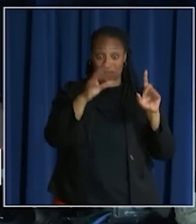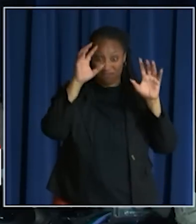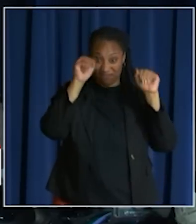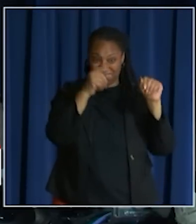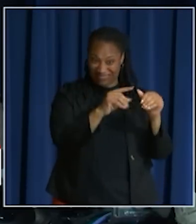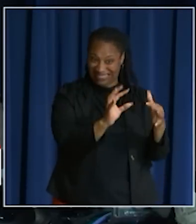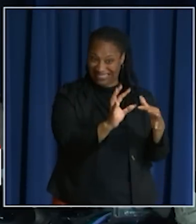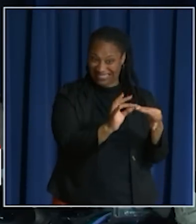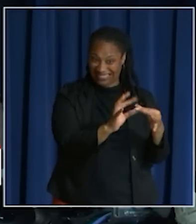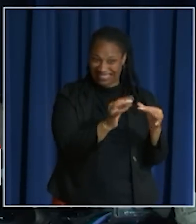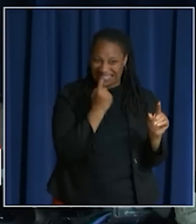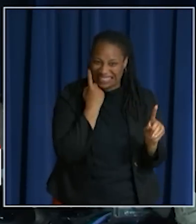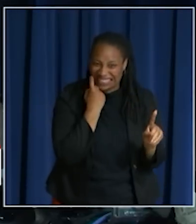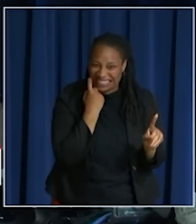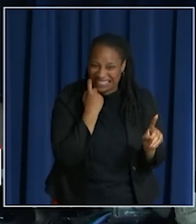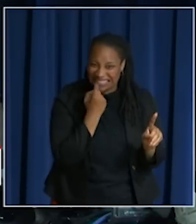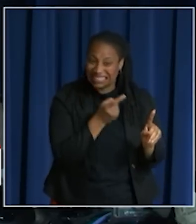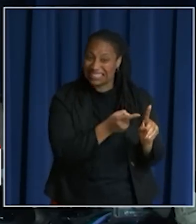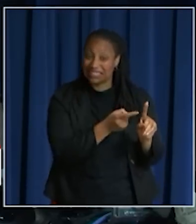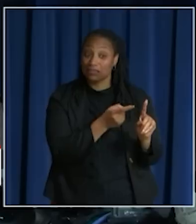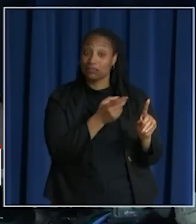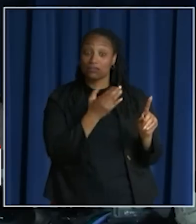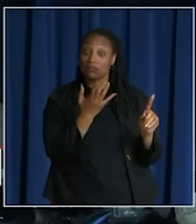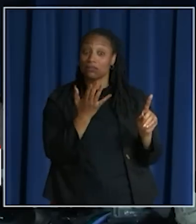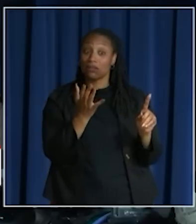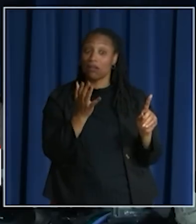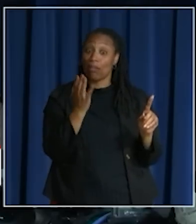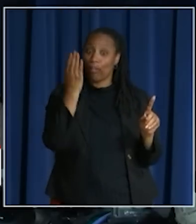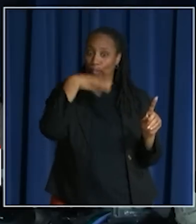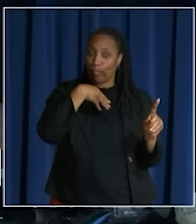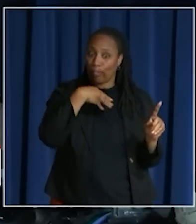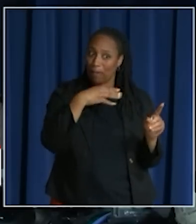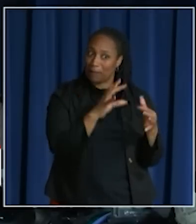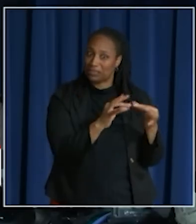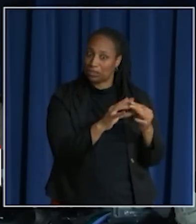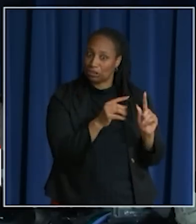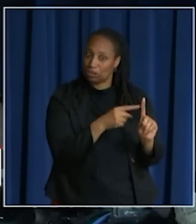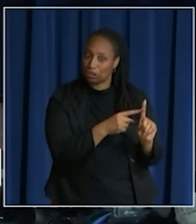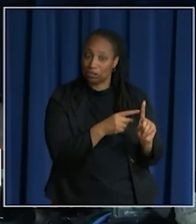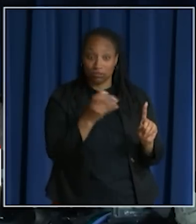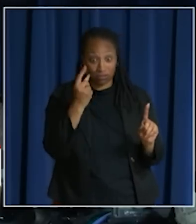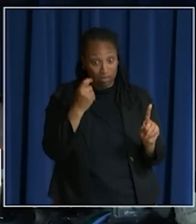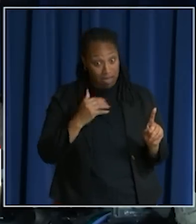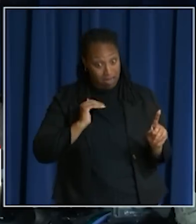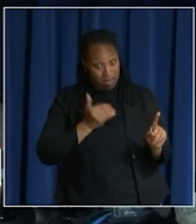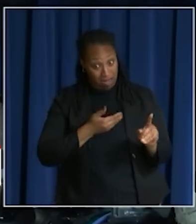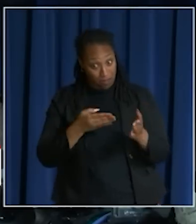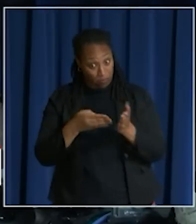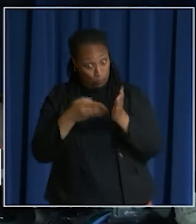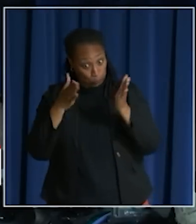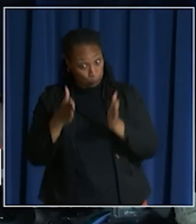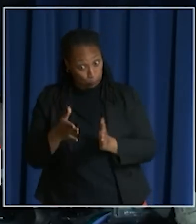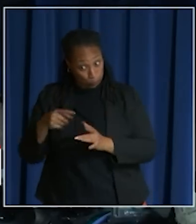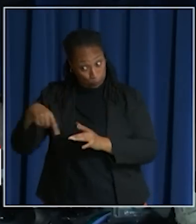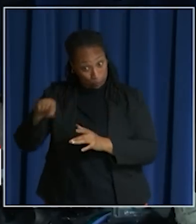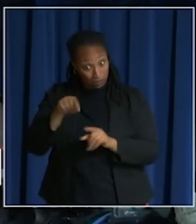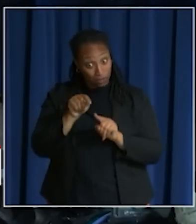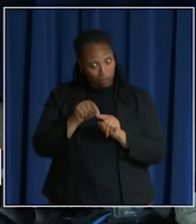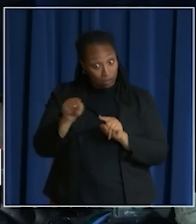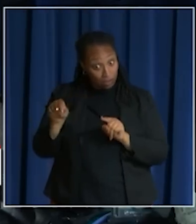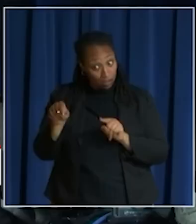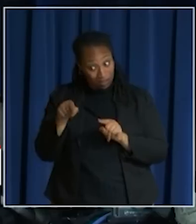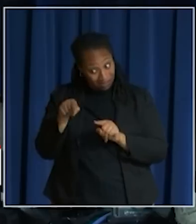know about the district. Our prosecutors are not local, okay? They don't get elected by